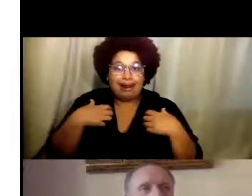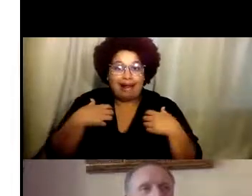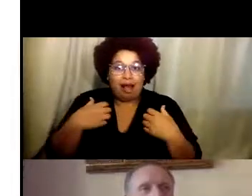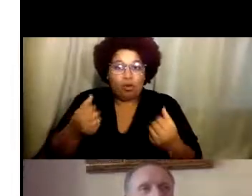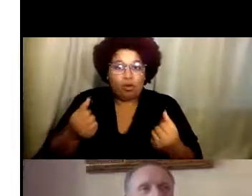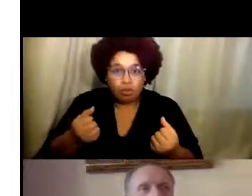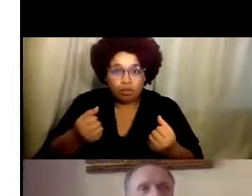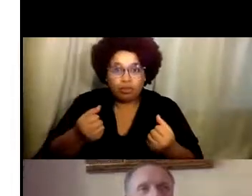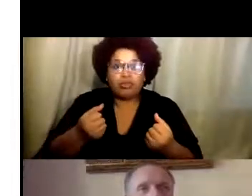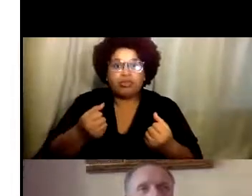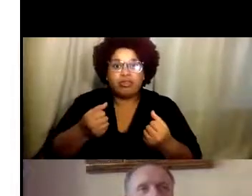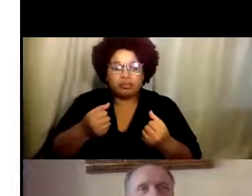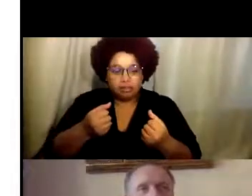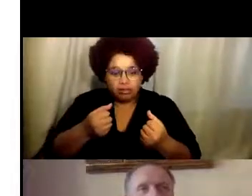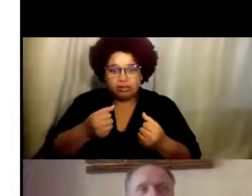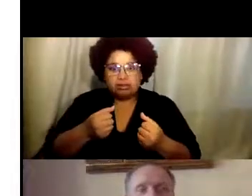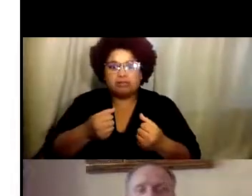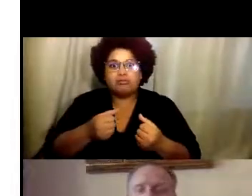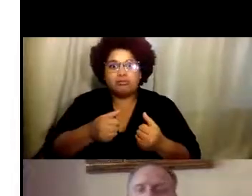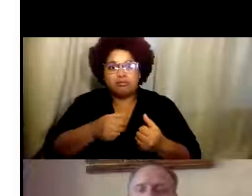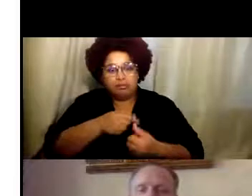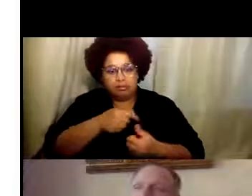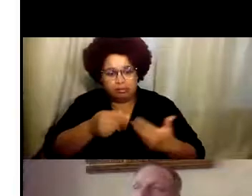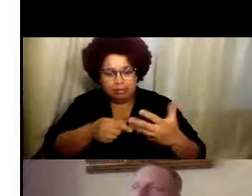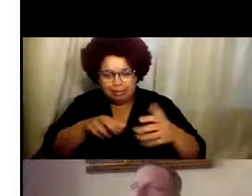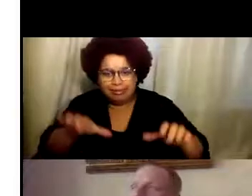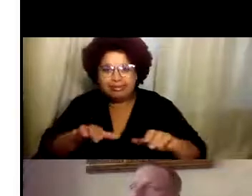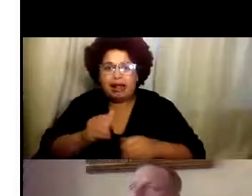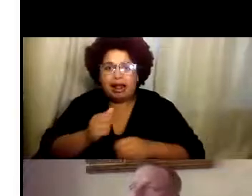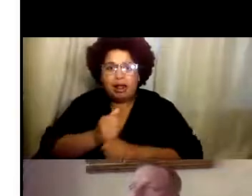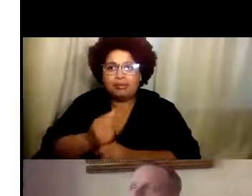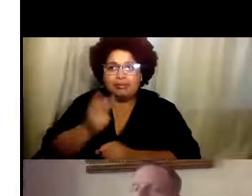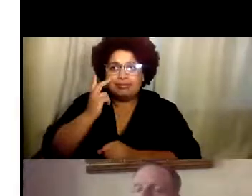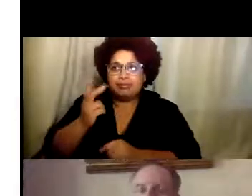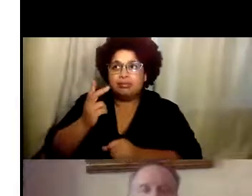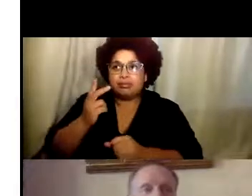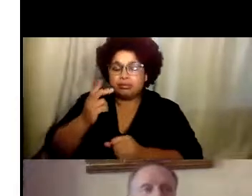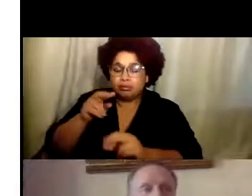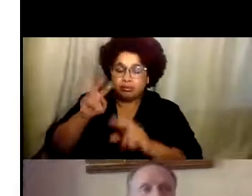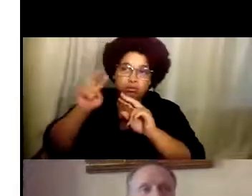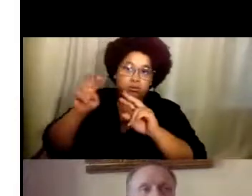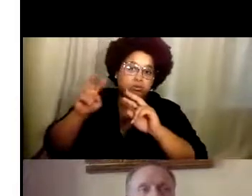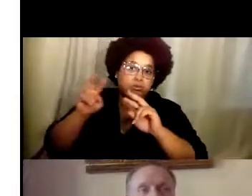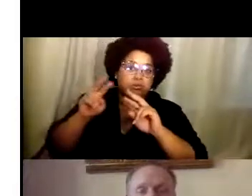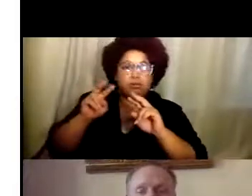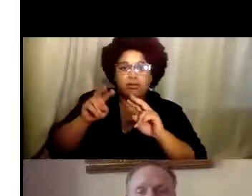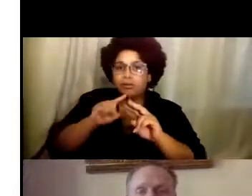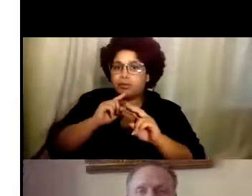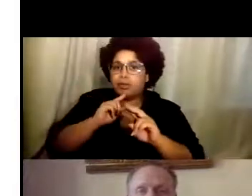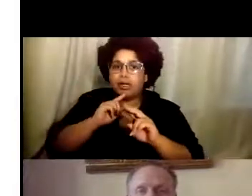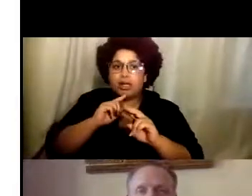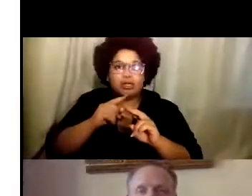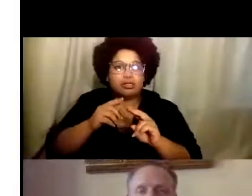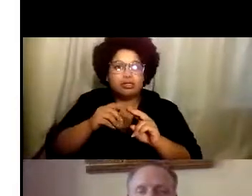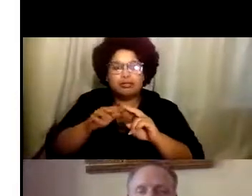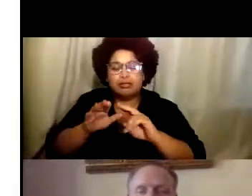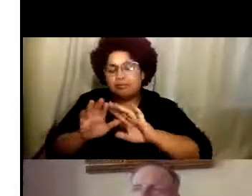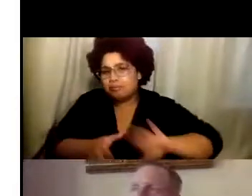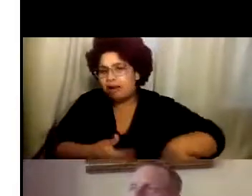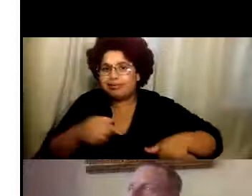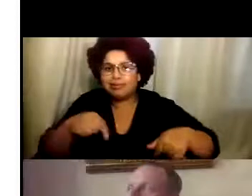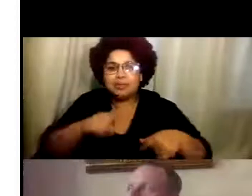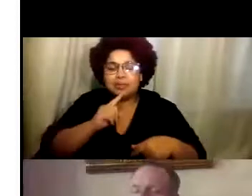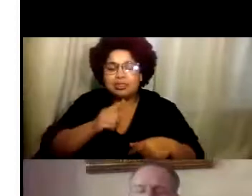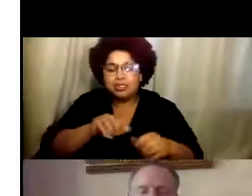the pandemic to help us see the light at the end of the tunnel and get out of this challenging and often